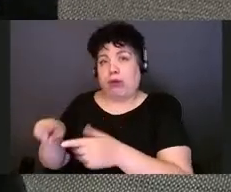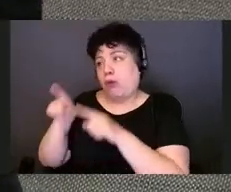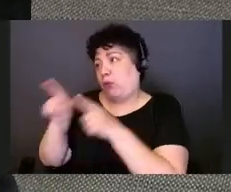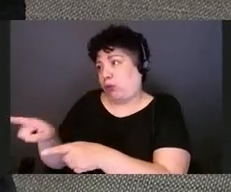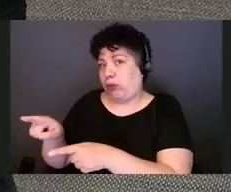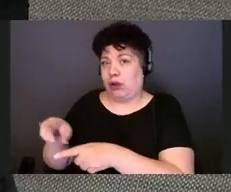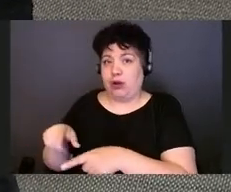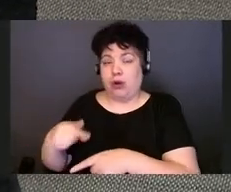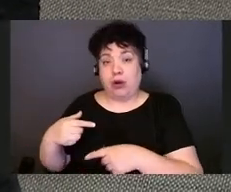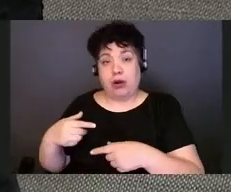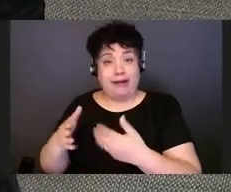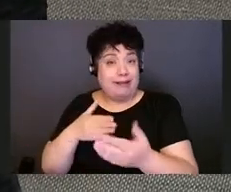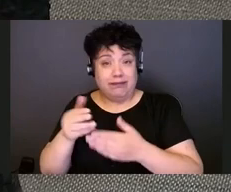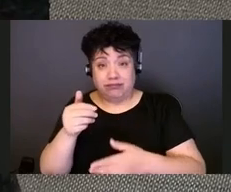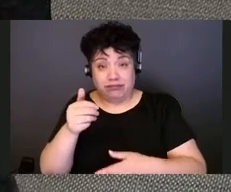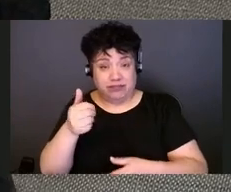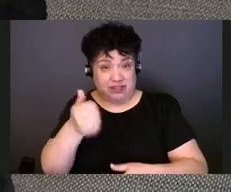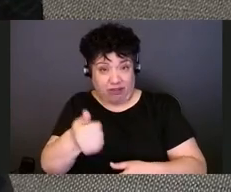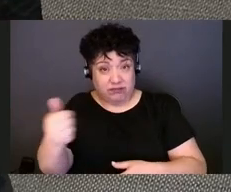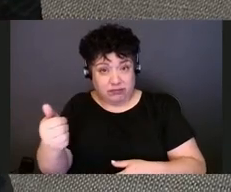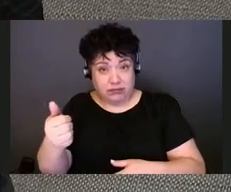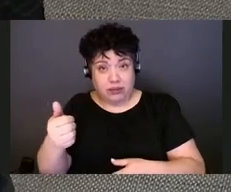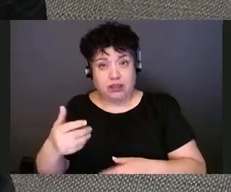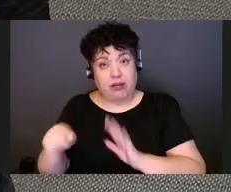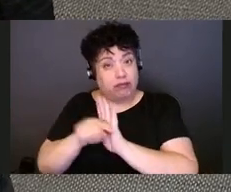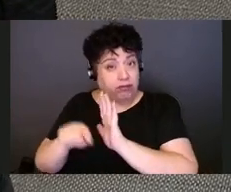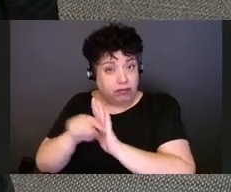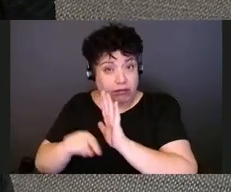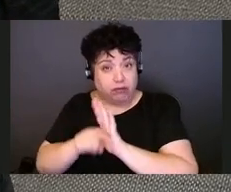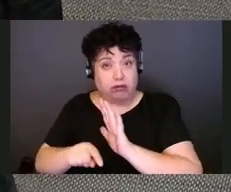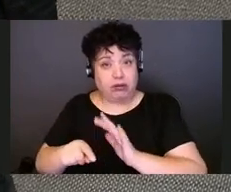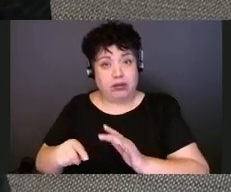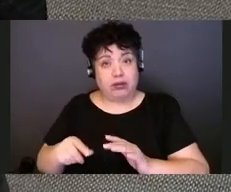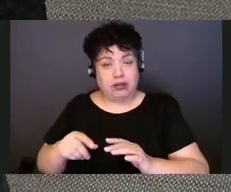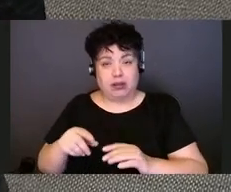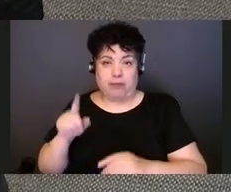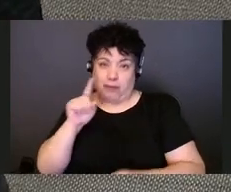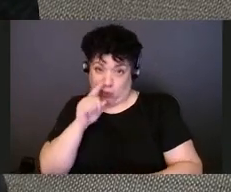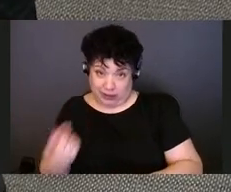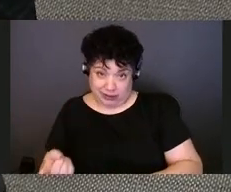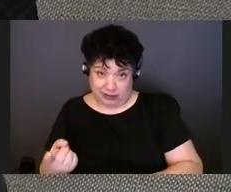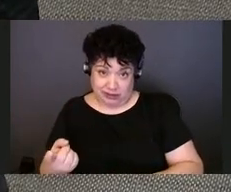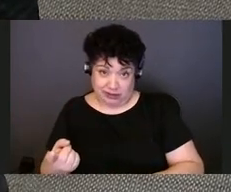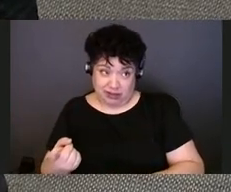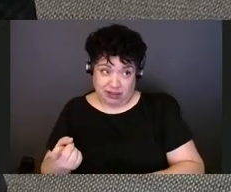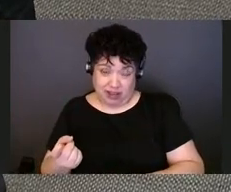down, it's bloody boring and it's not nice.